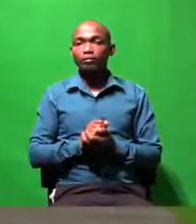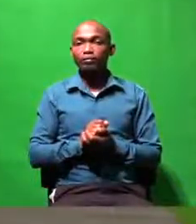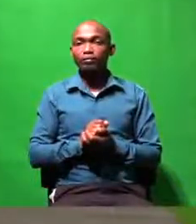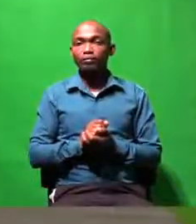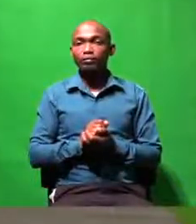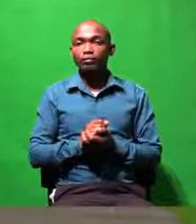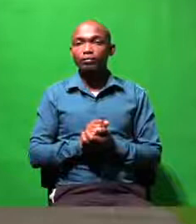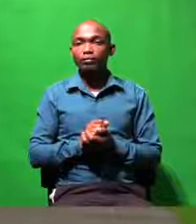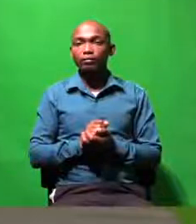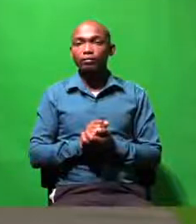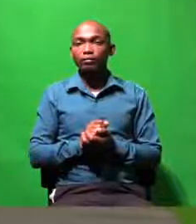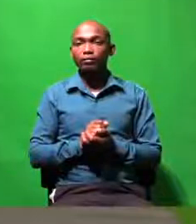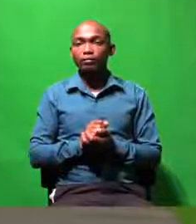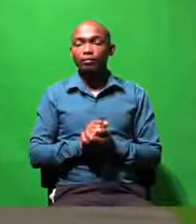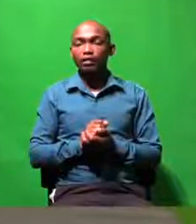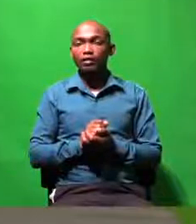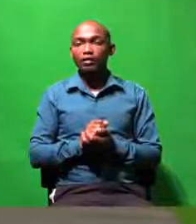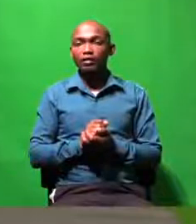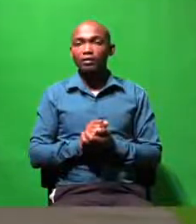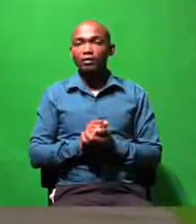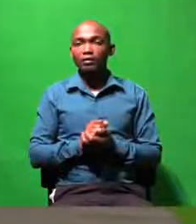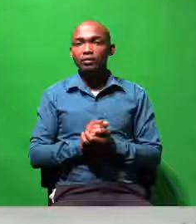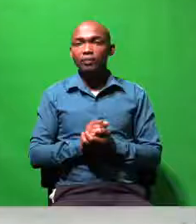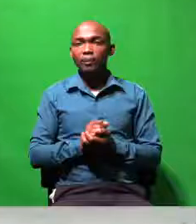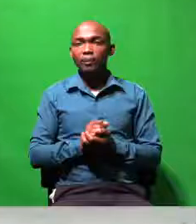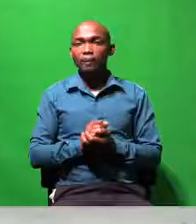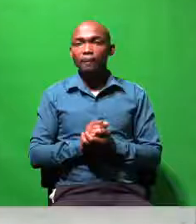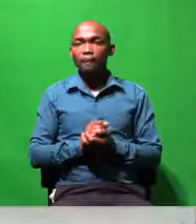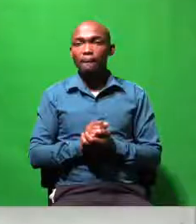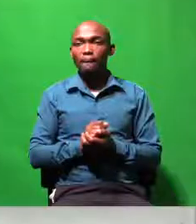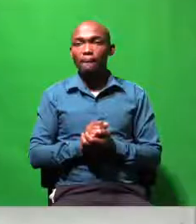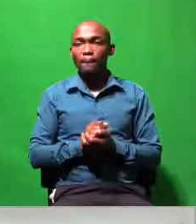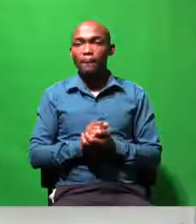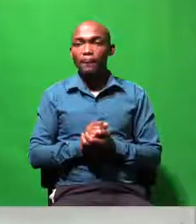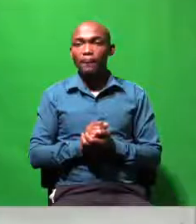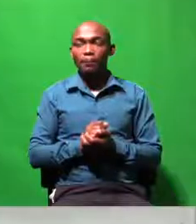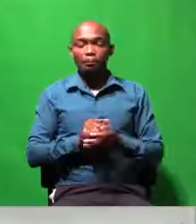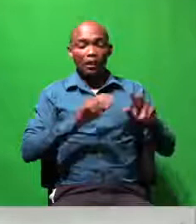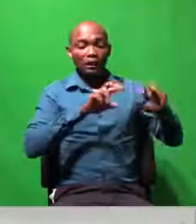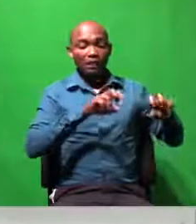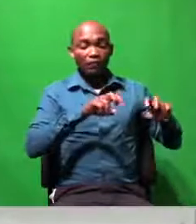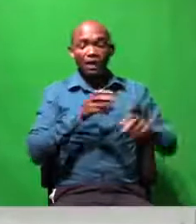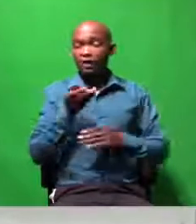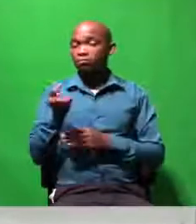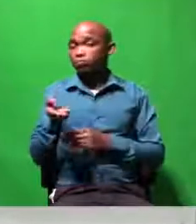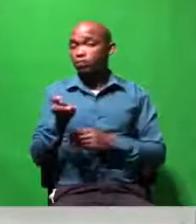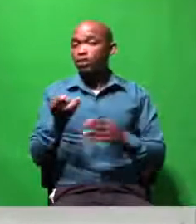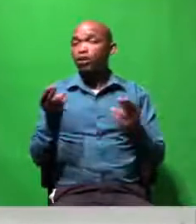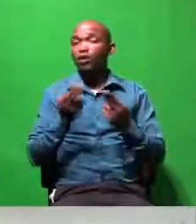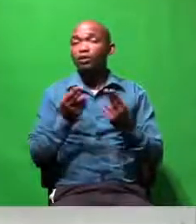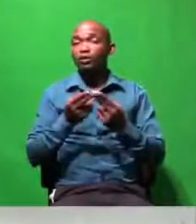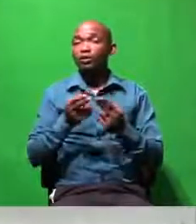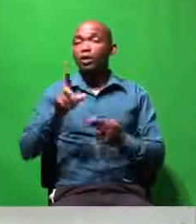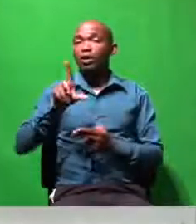And second, we'll look also the meaning of land survey.